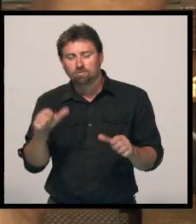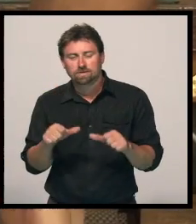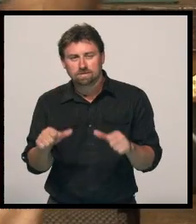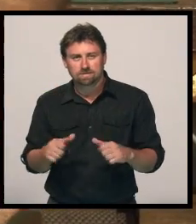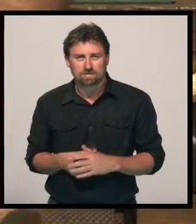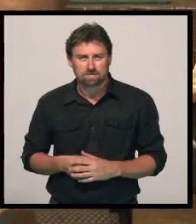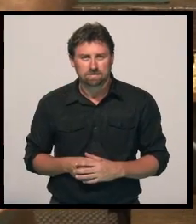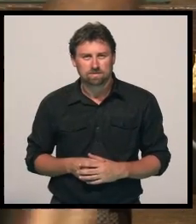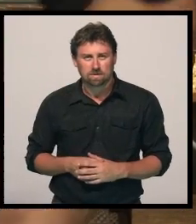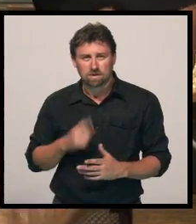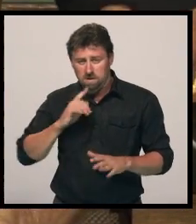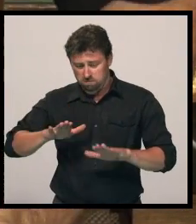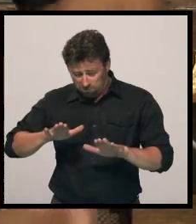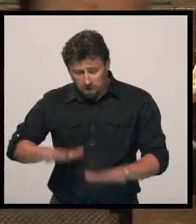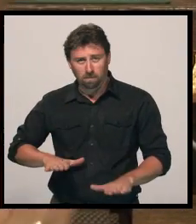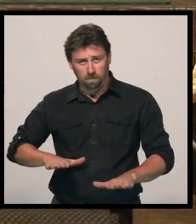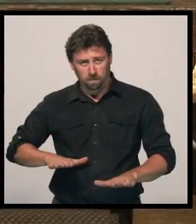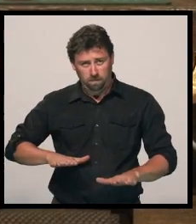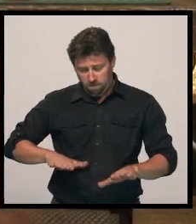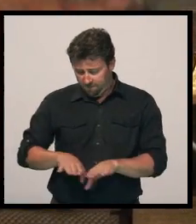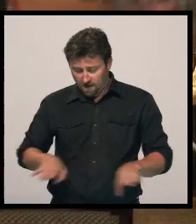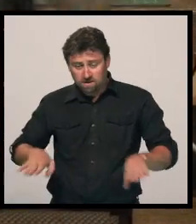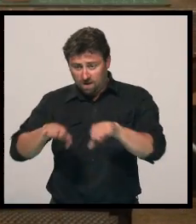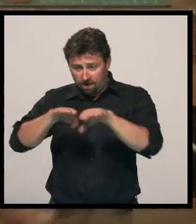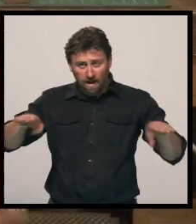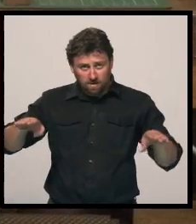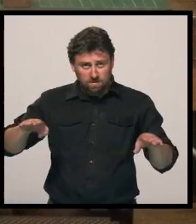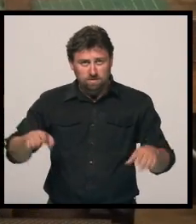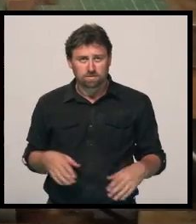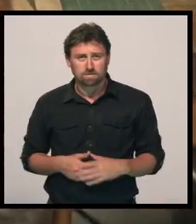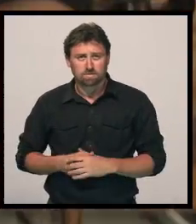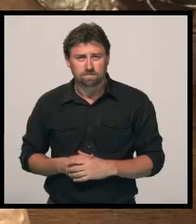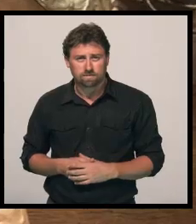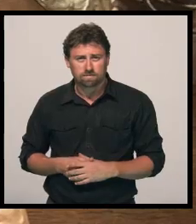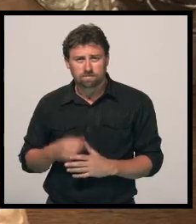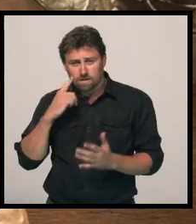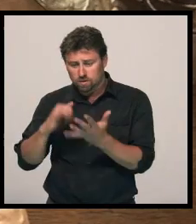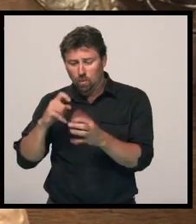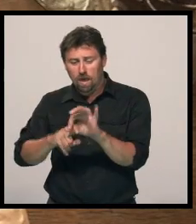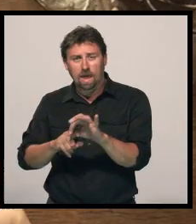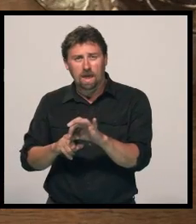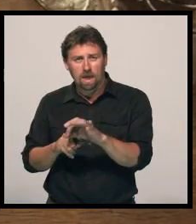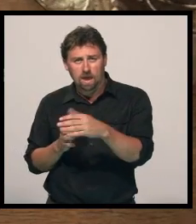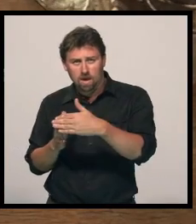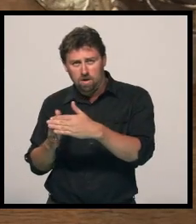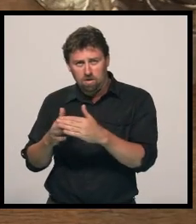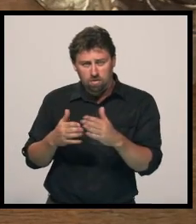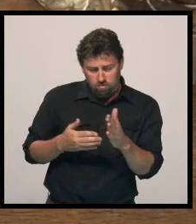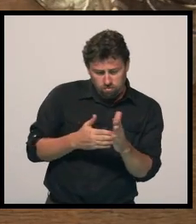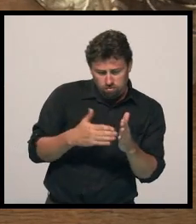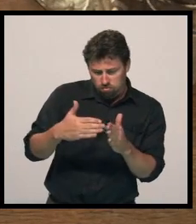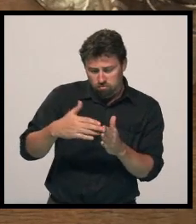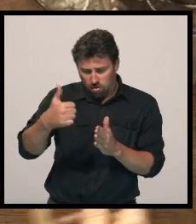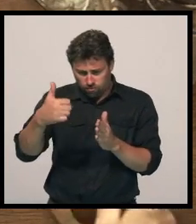Press that down on your bench so you know it's all square top and bottom. Get a hold of a square. Make sure it's square